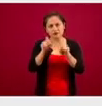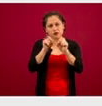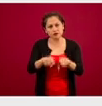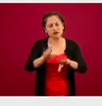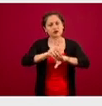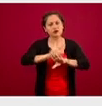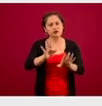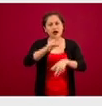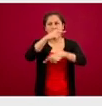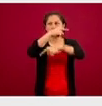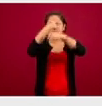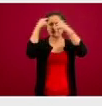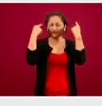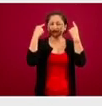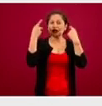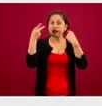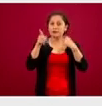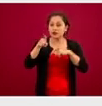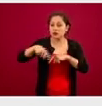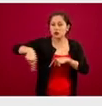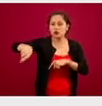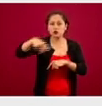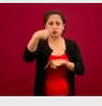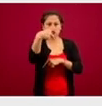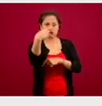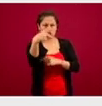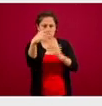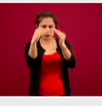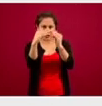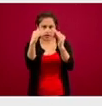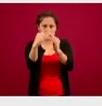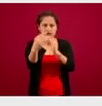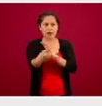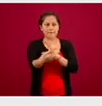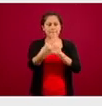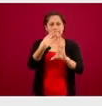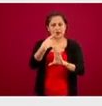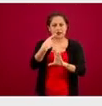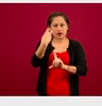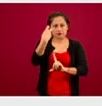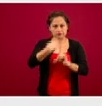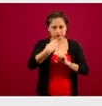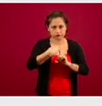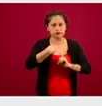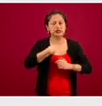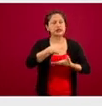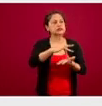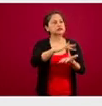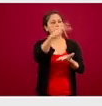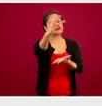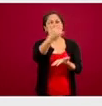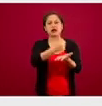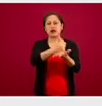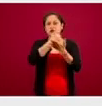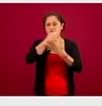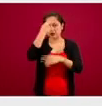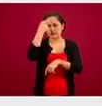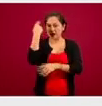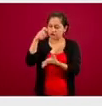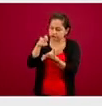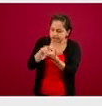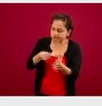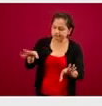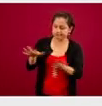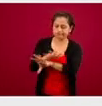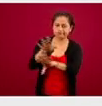necessarily realize, and you have the possibility from your home to take a look at our resources, and you can